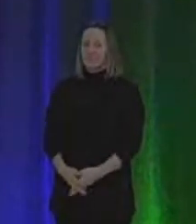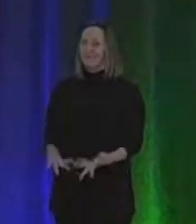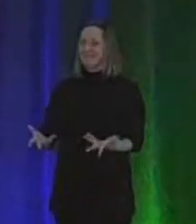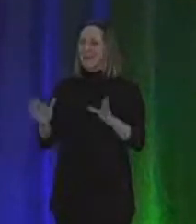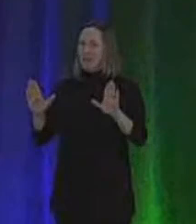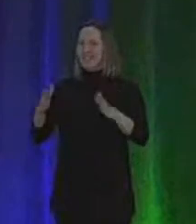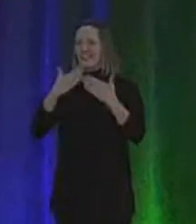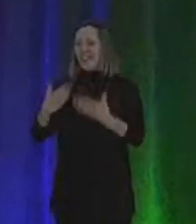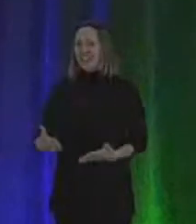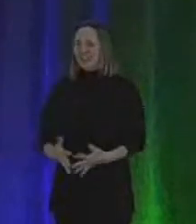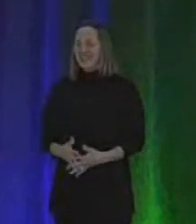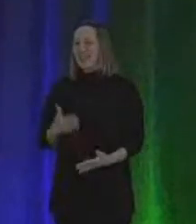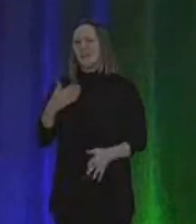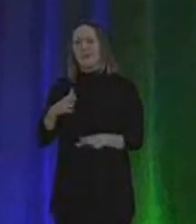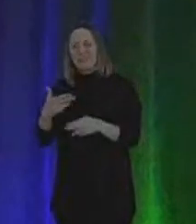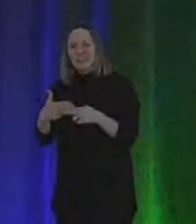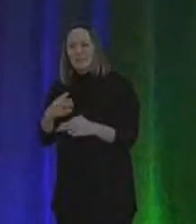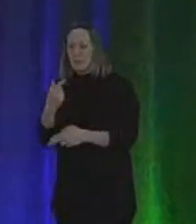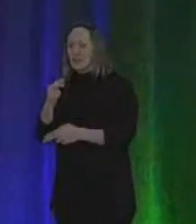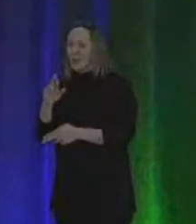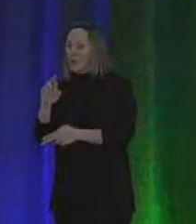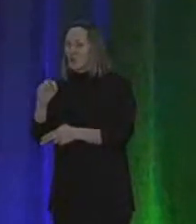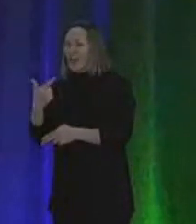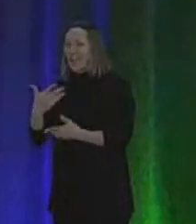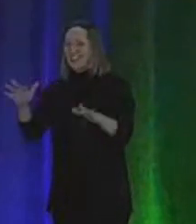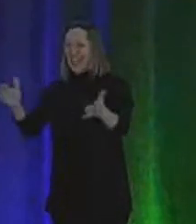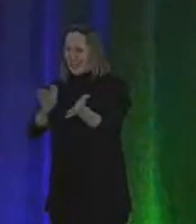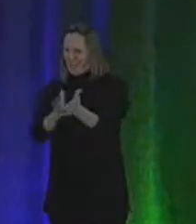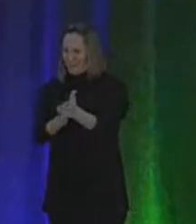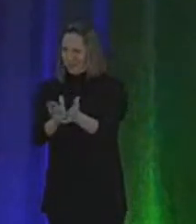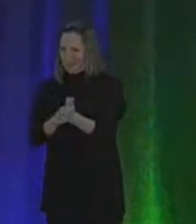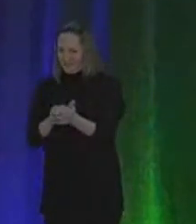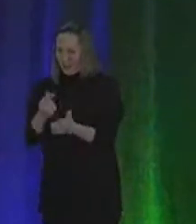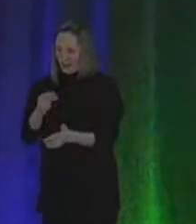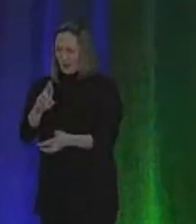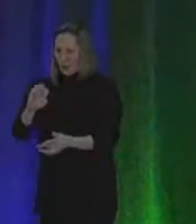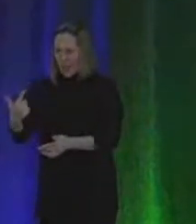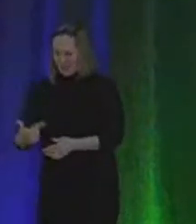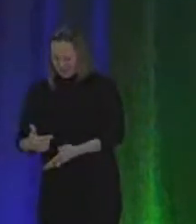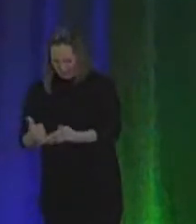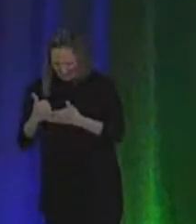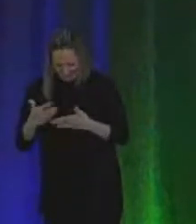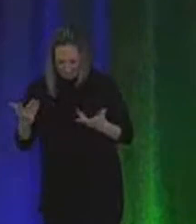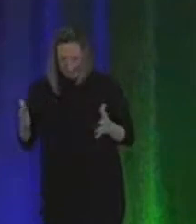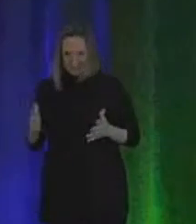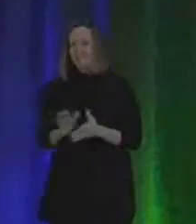Amazing, thank you. What's your name? Greg. Shout out to Greg.